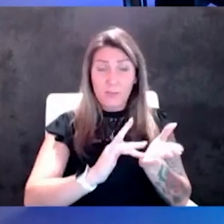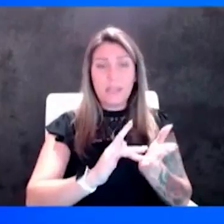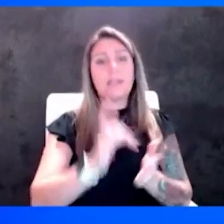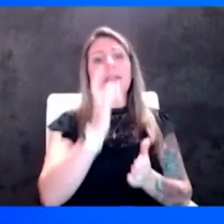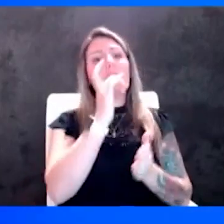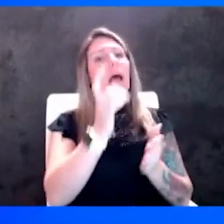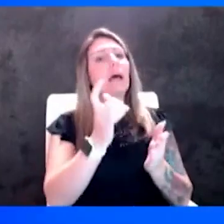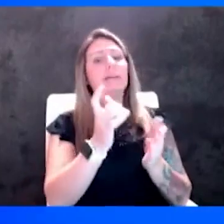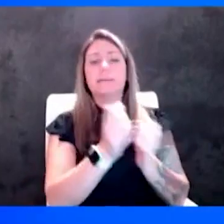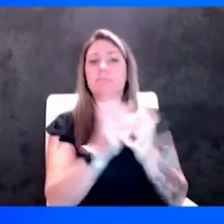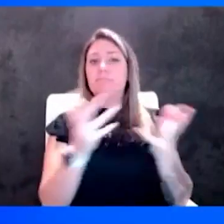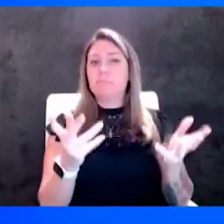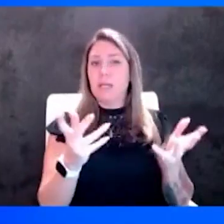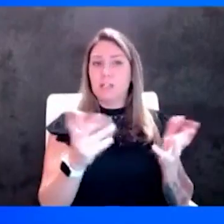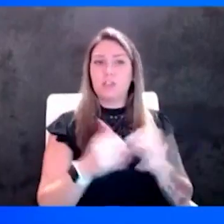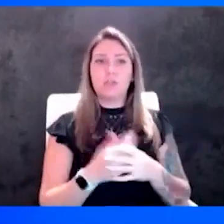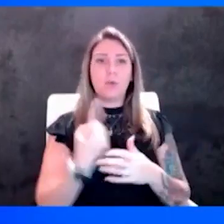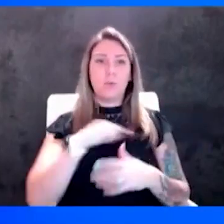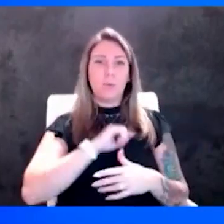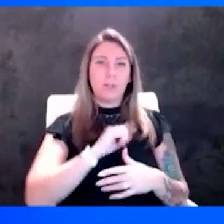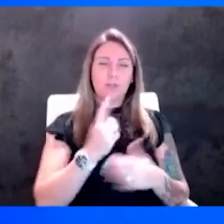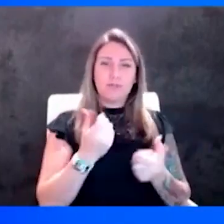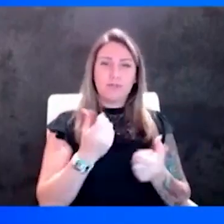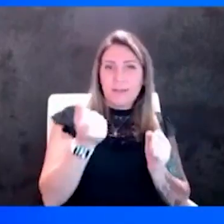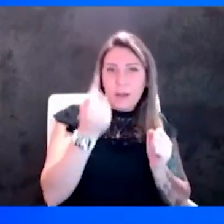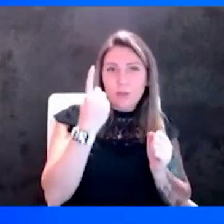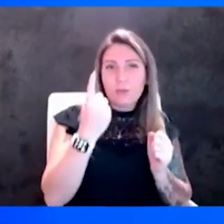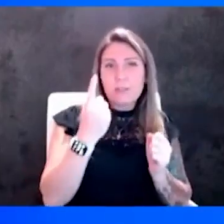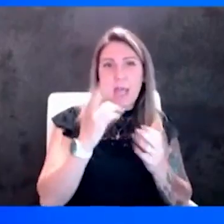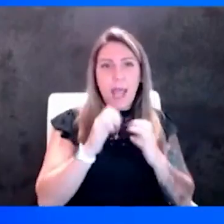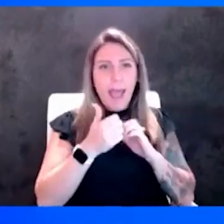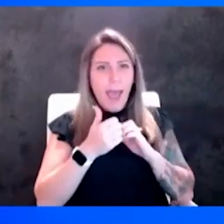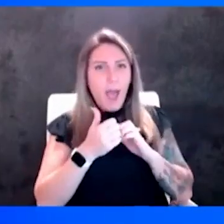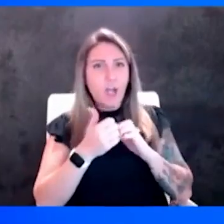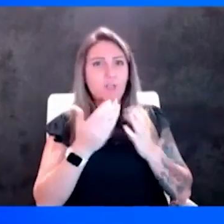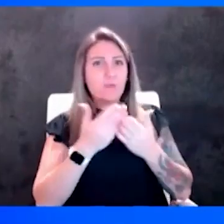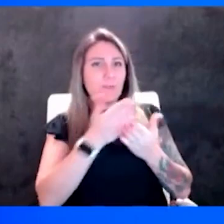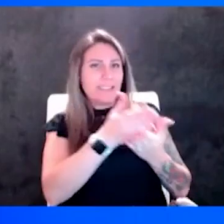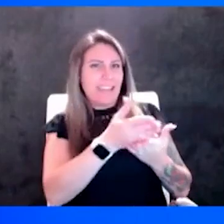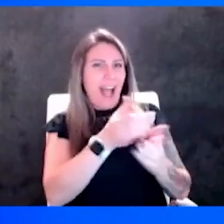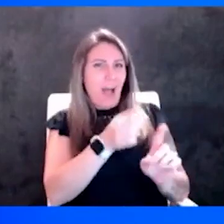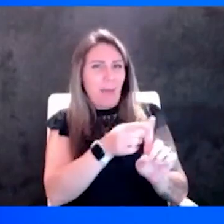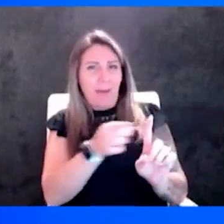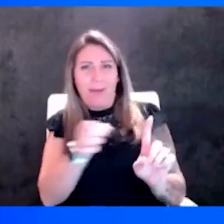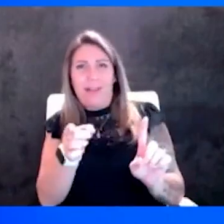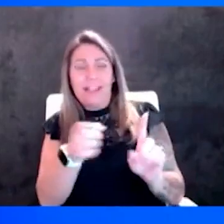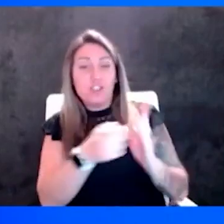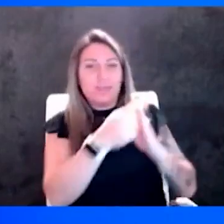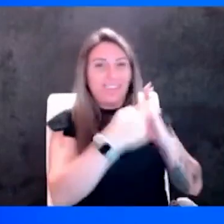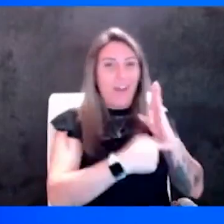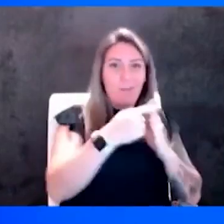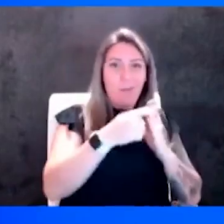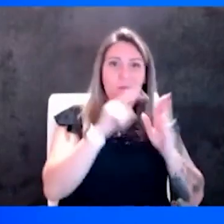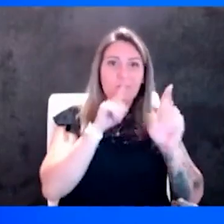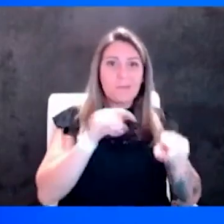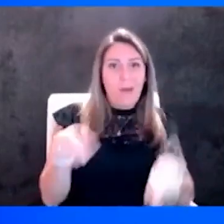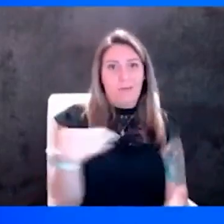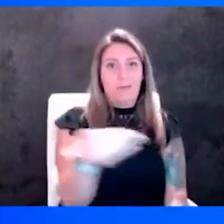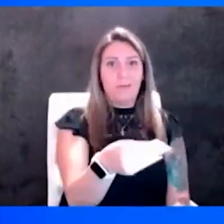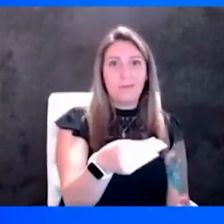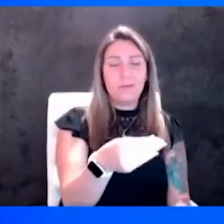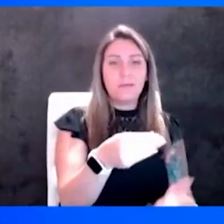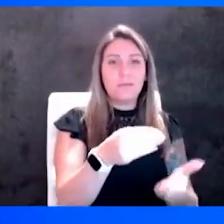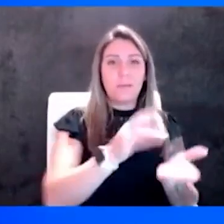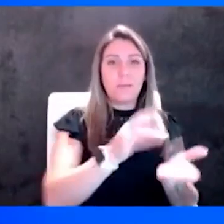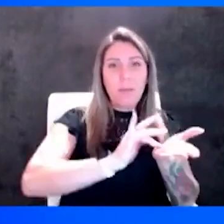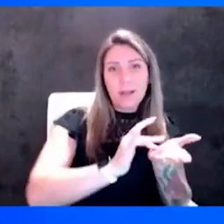trying to understand how to move away from that as just an automatic response of just giving antibiotics, because we know it does